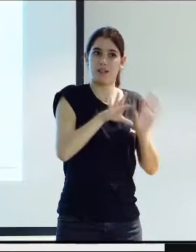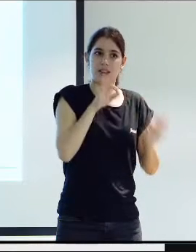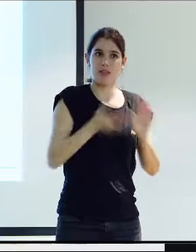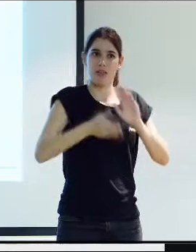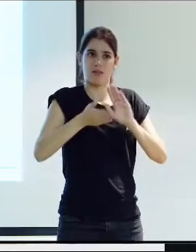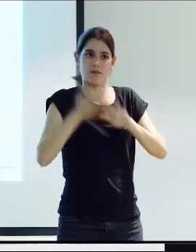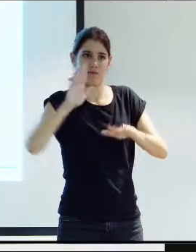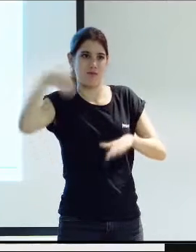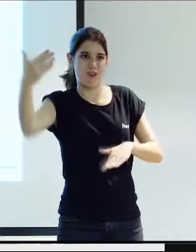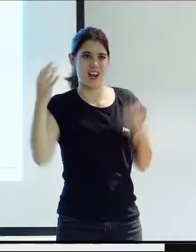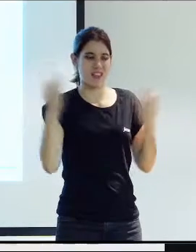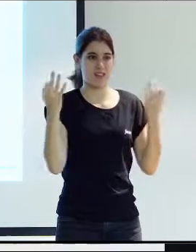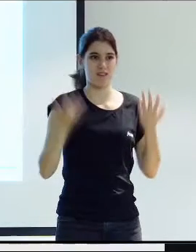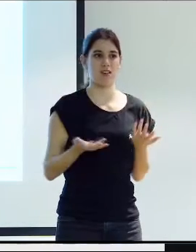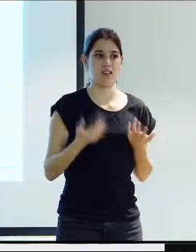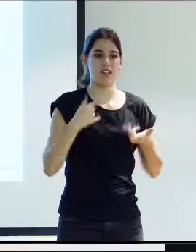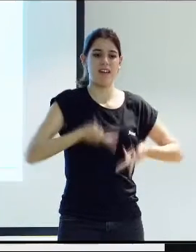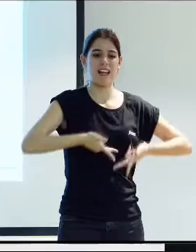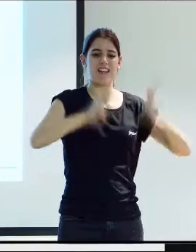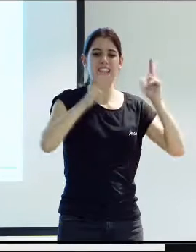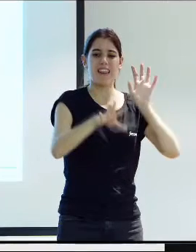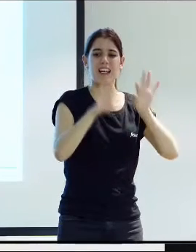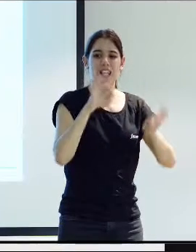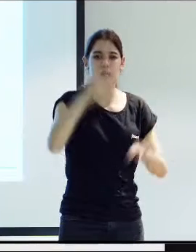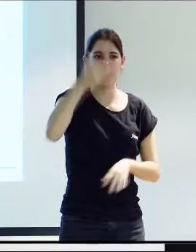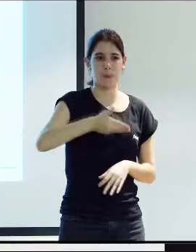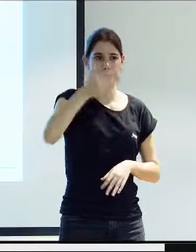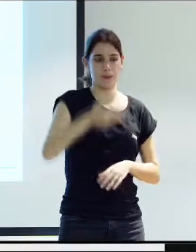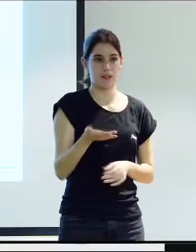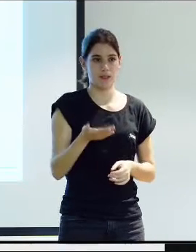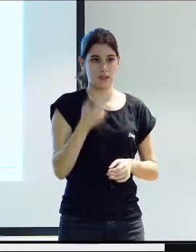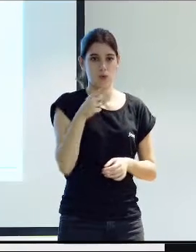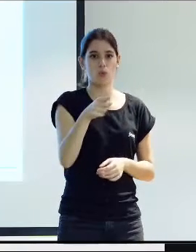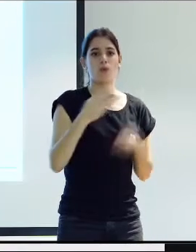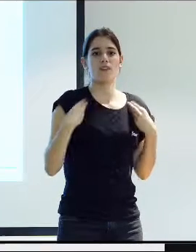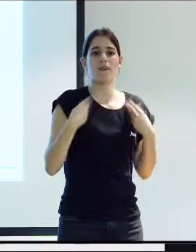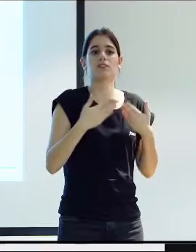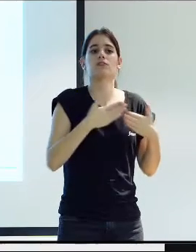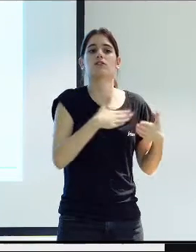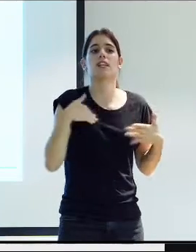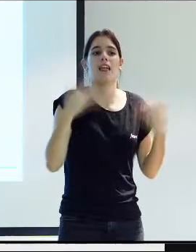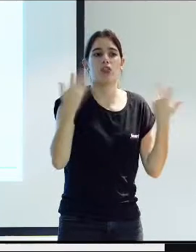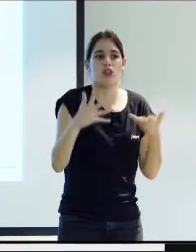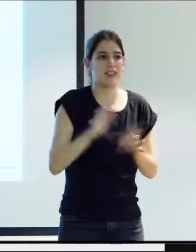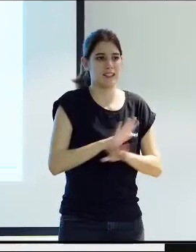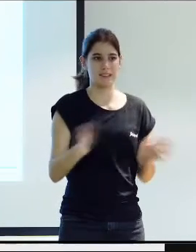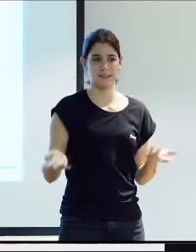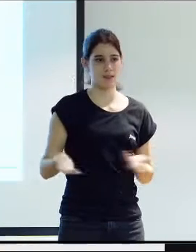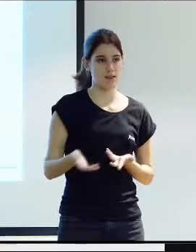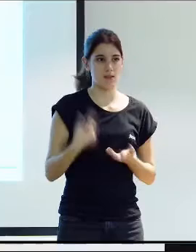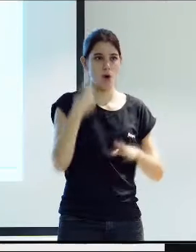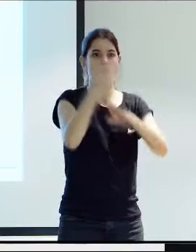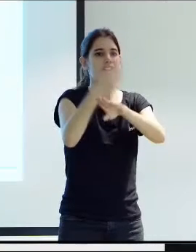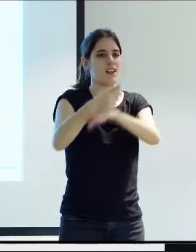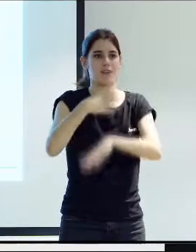And so the key should always be the freedom of choice, and to live one way or another,